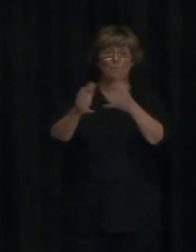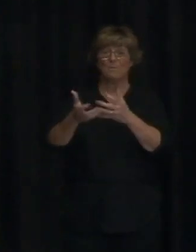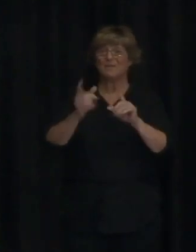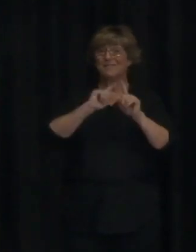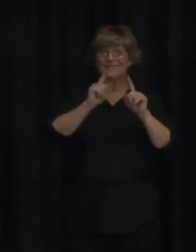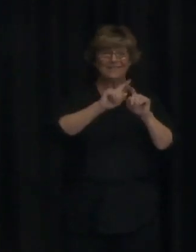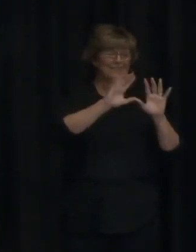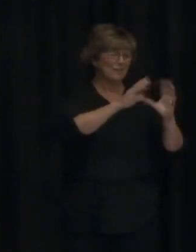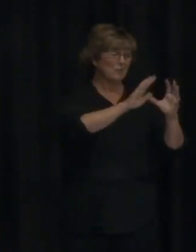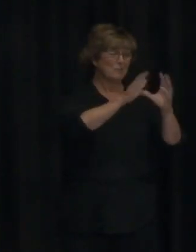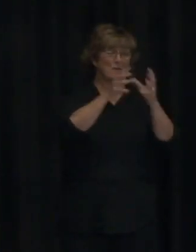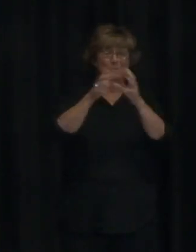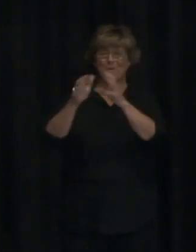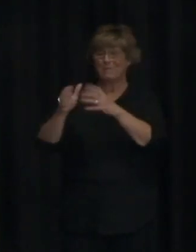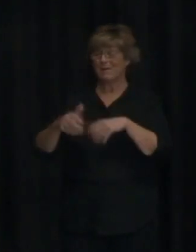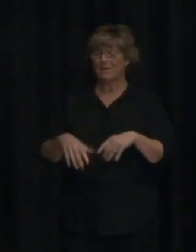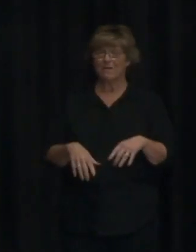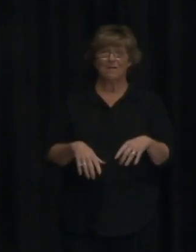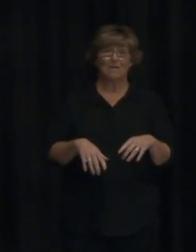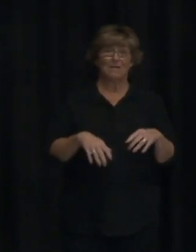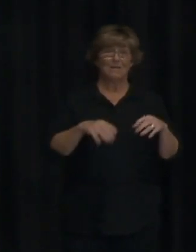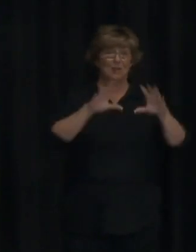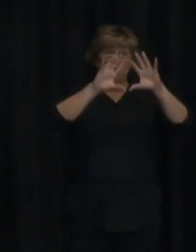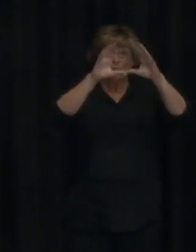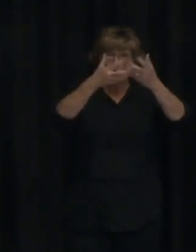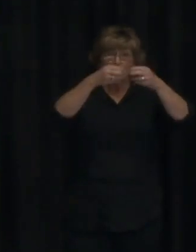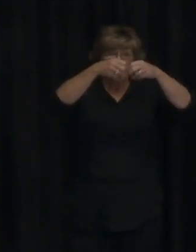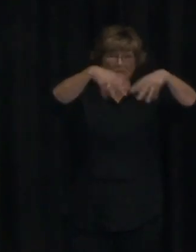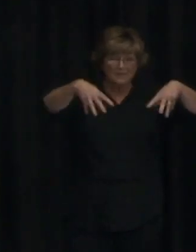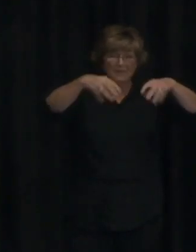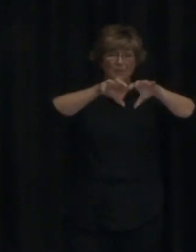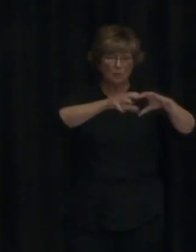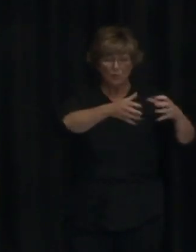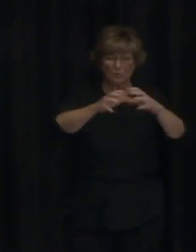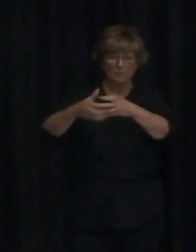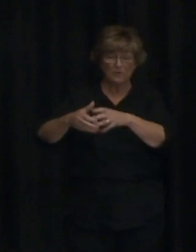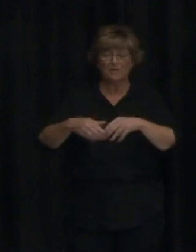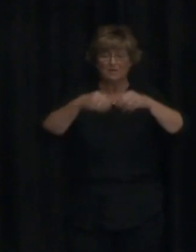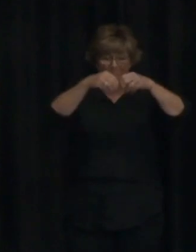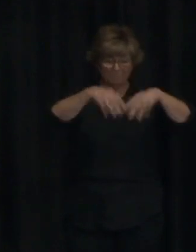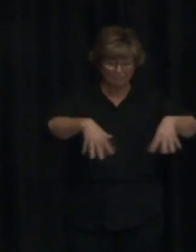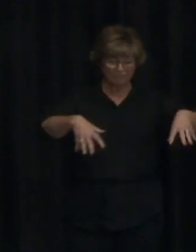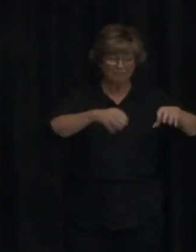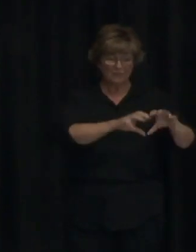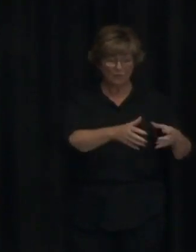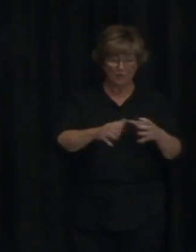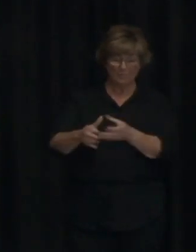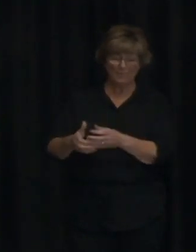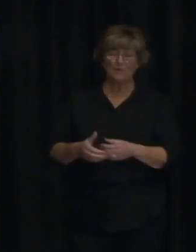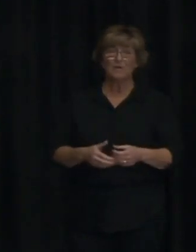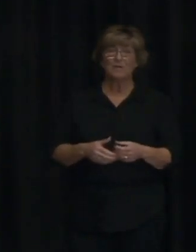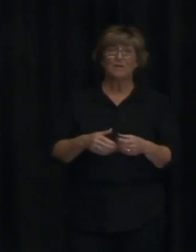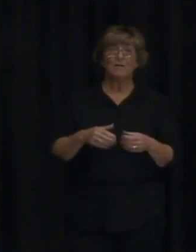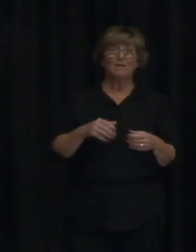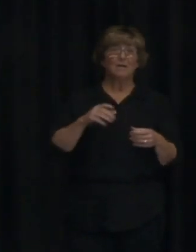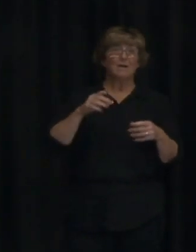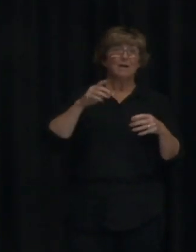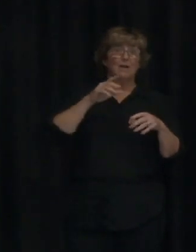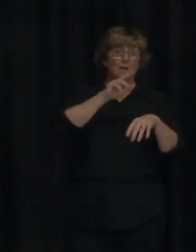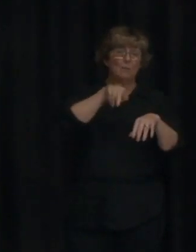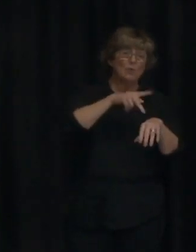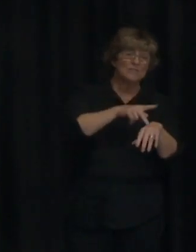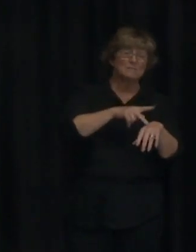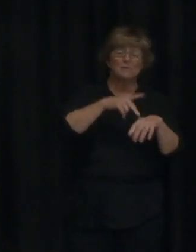groups. Trust me, there are groups and there are groups. We had meeting, conferring back and forth, superintendent, county, local, principals,